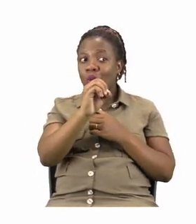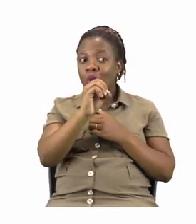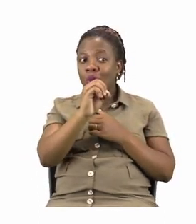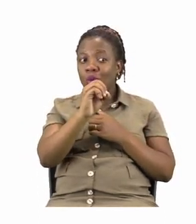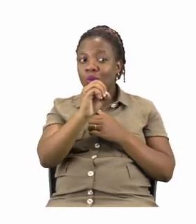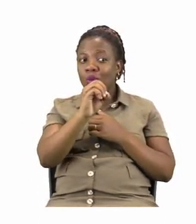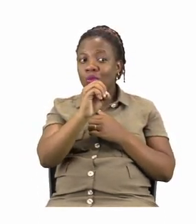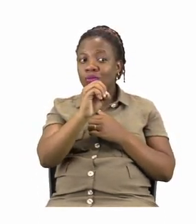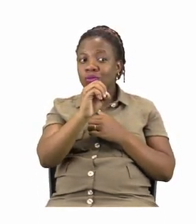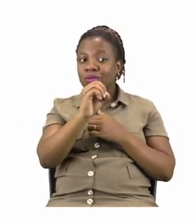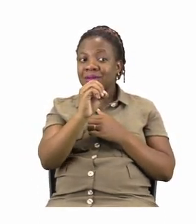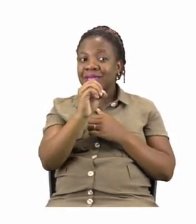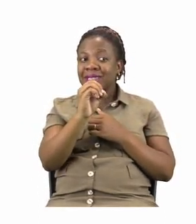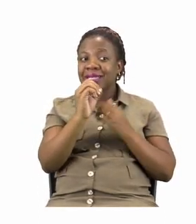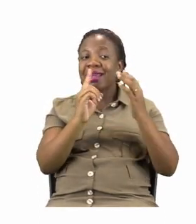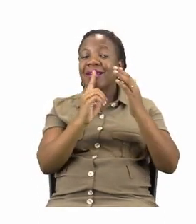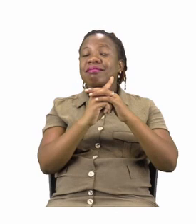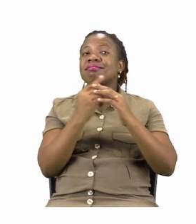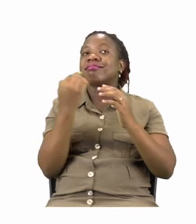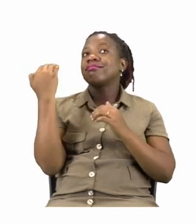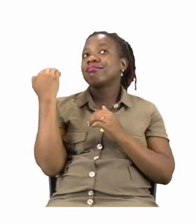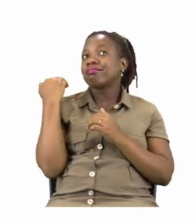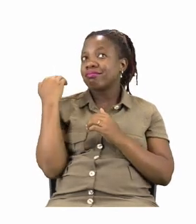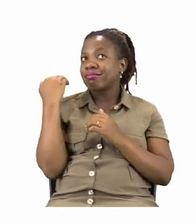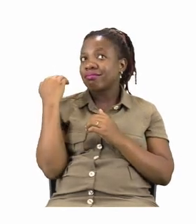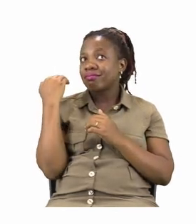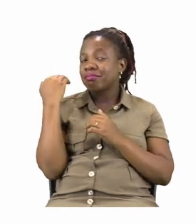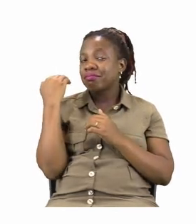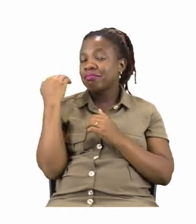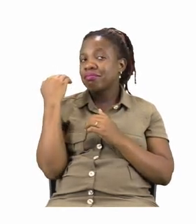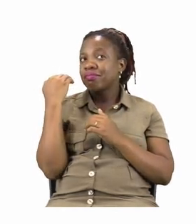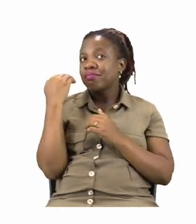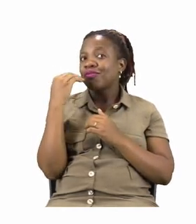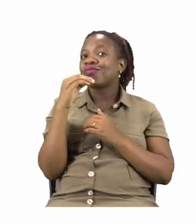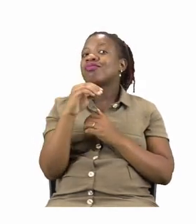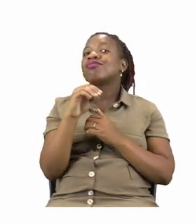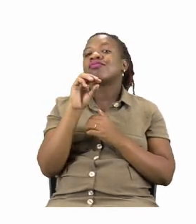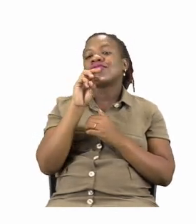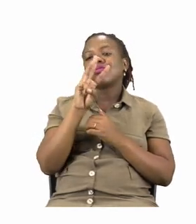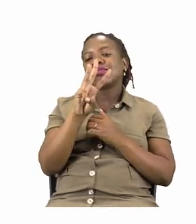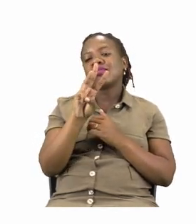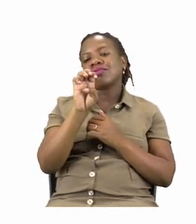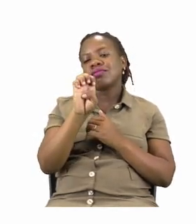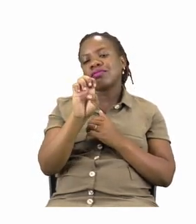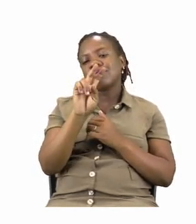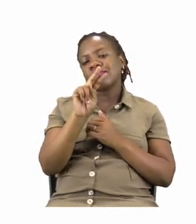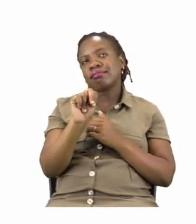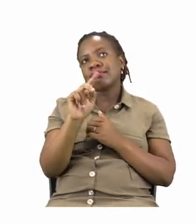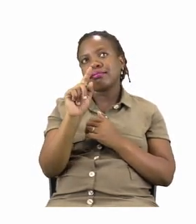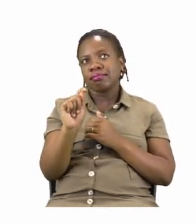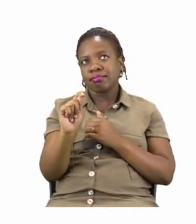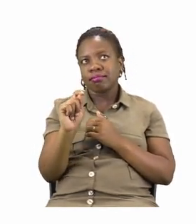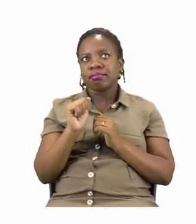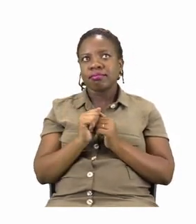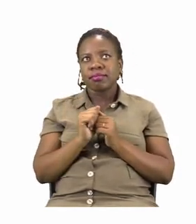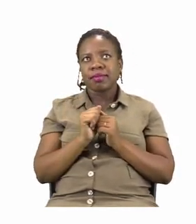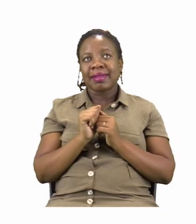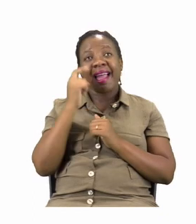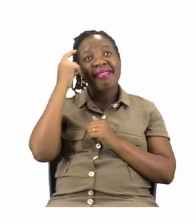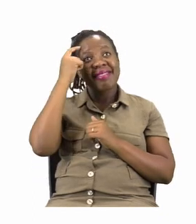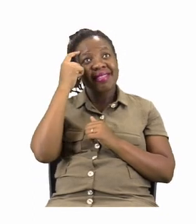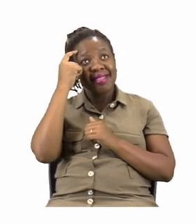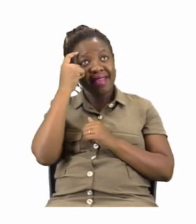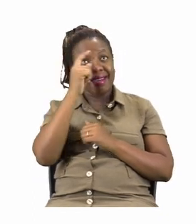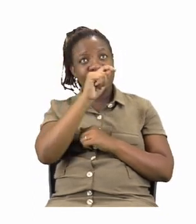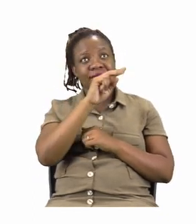put go in the past tense, it changes to went. The word think in the